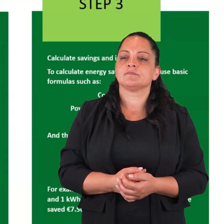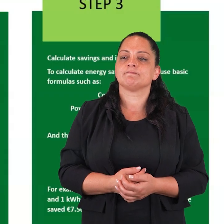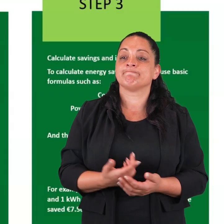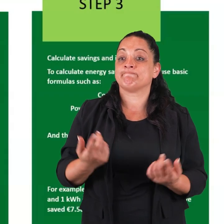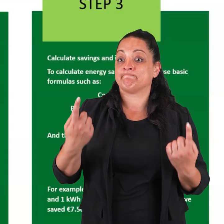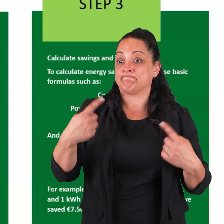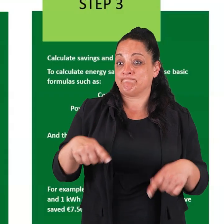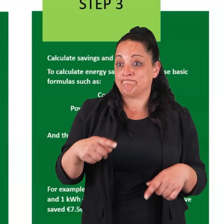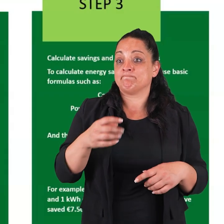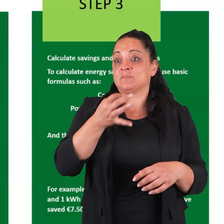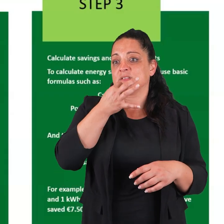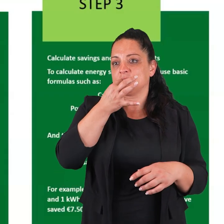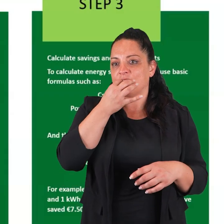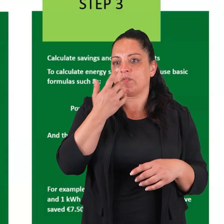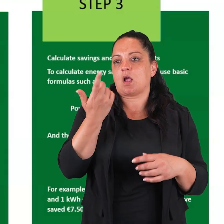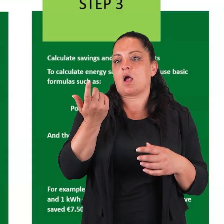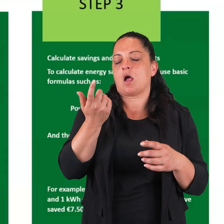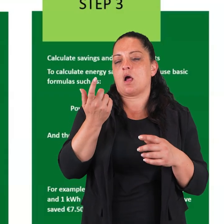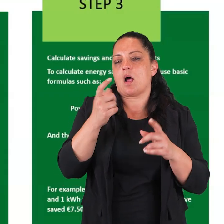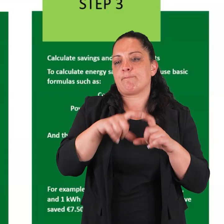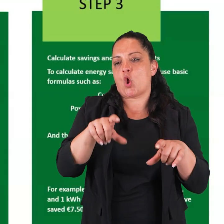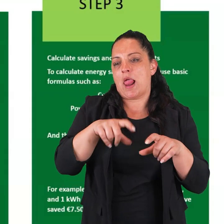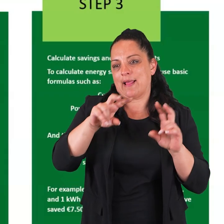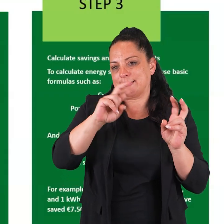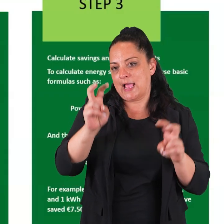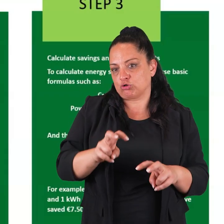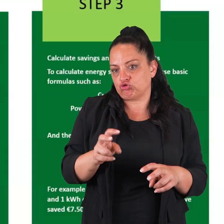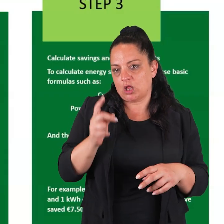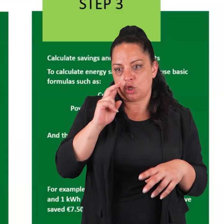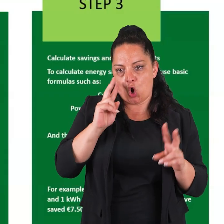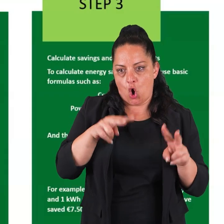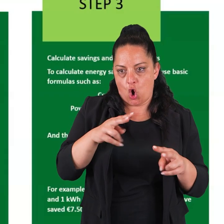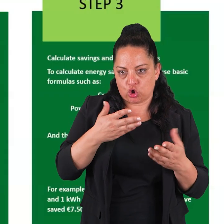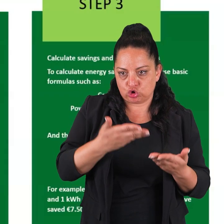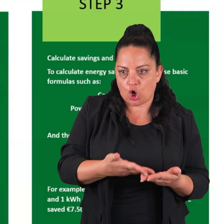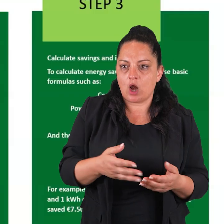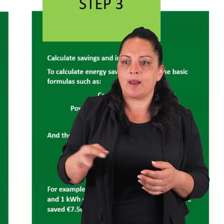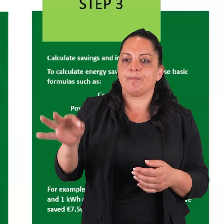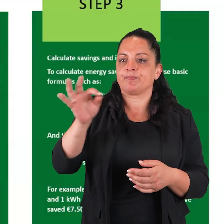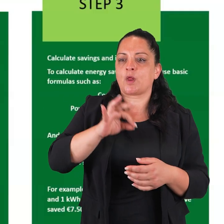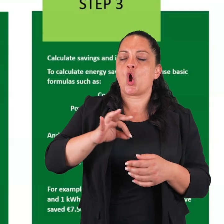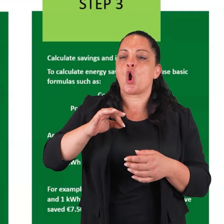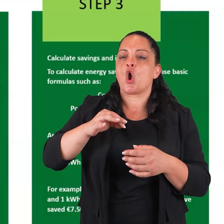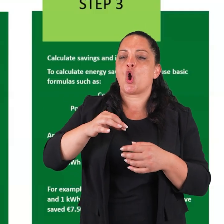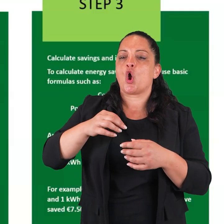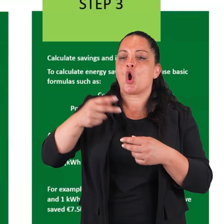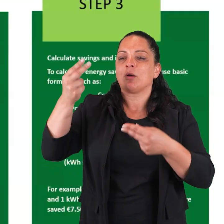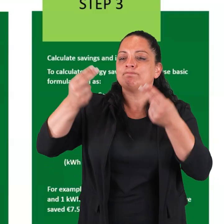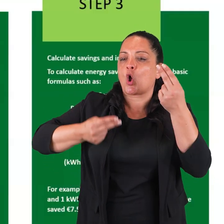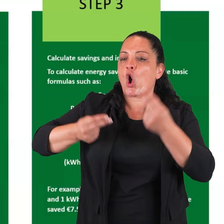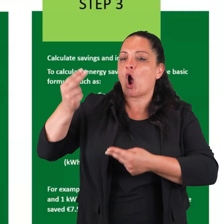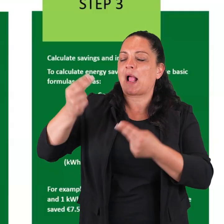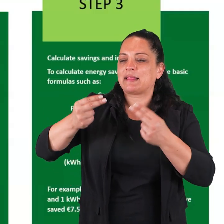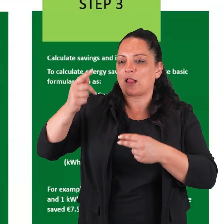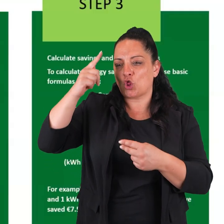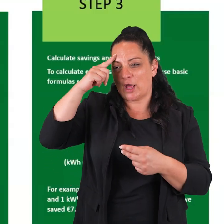to observe it, we can check energy bills, but we can also have